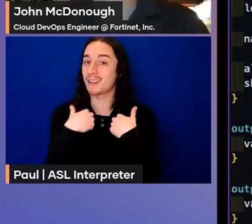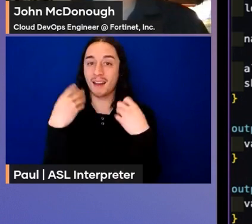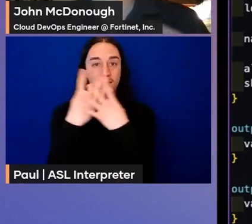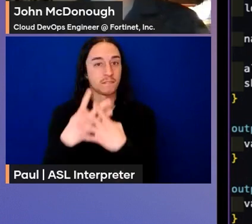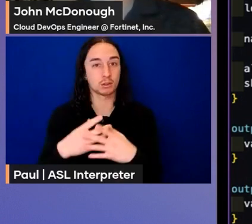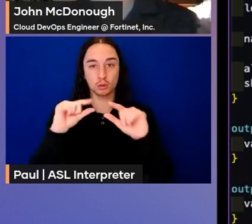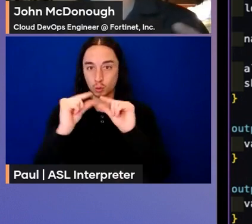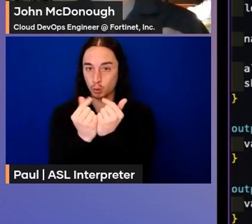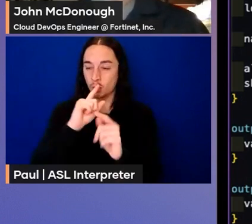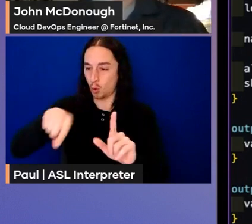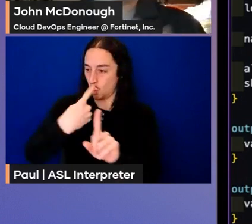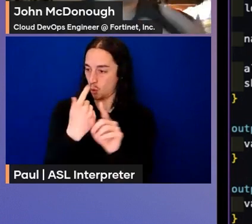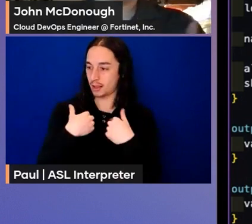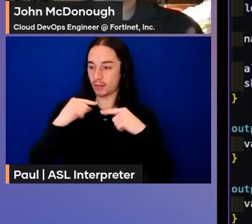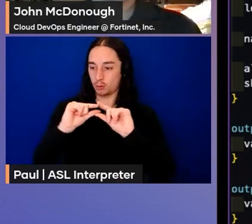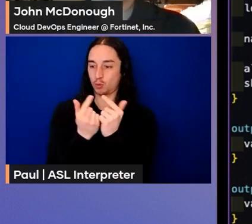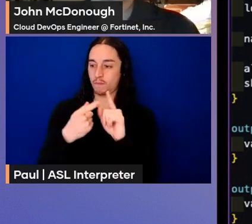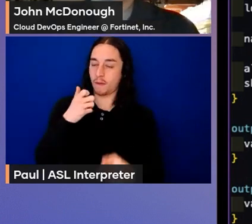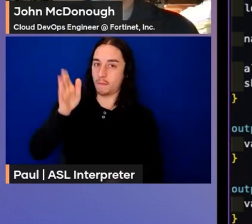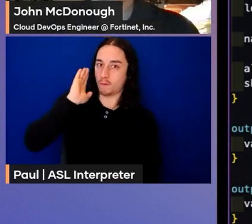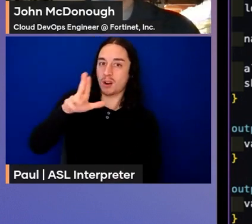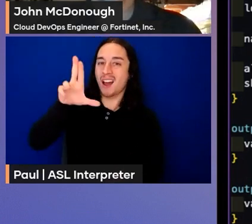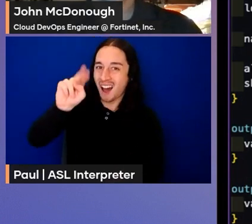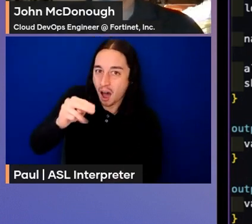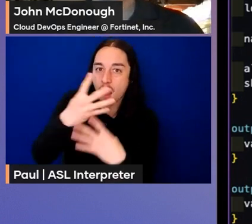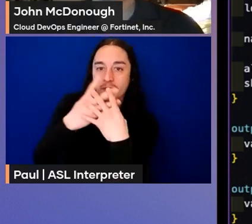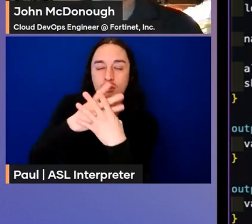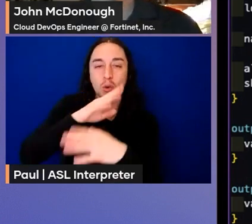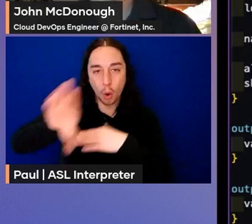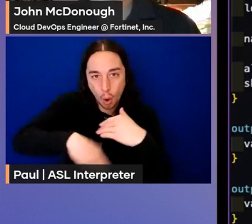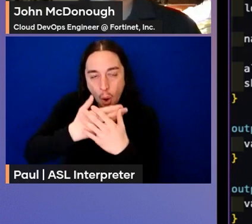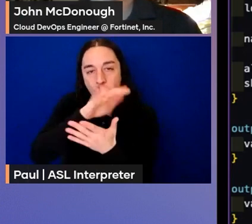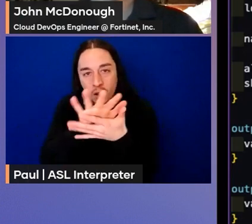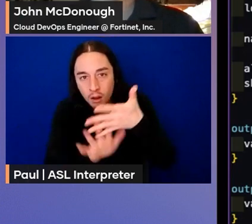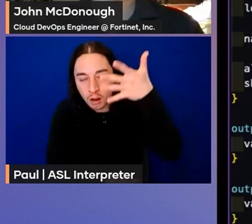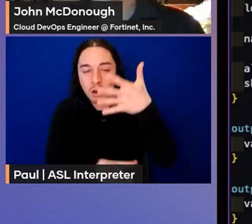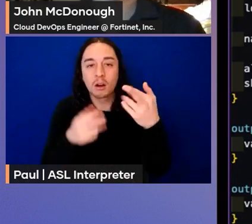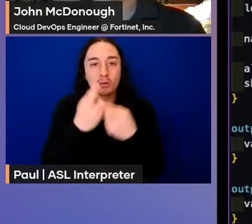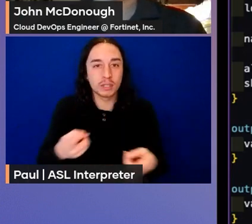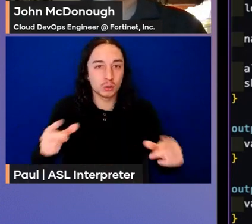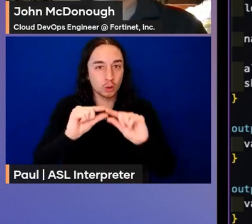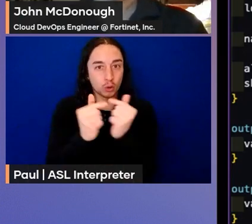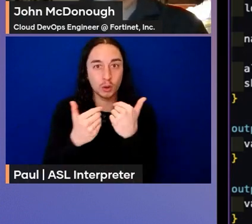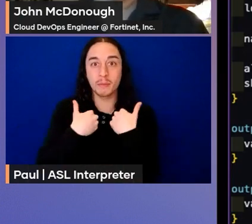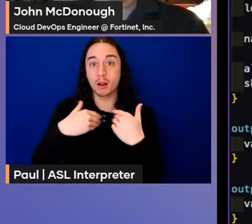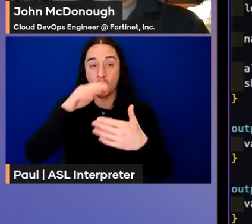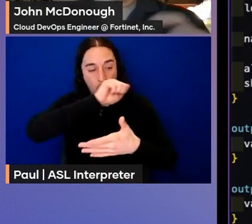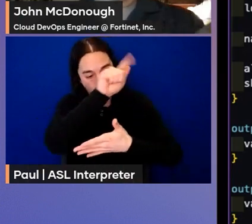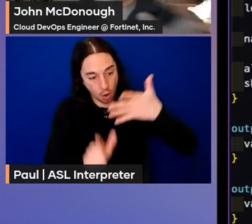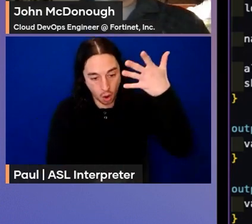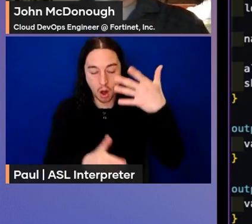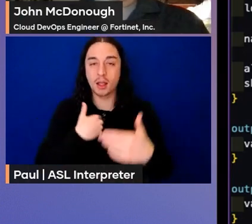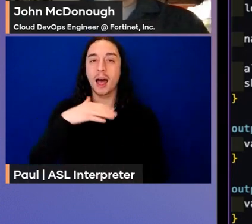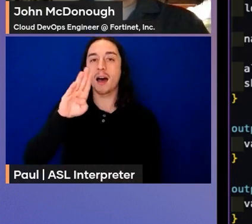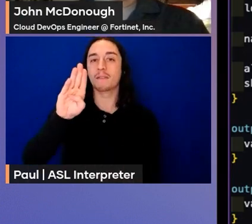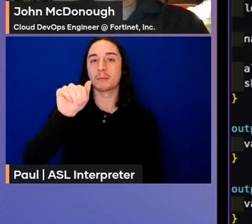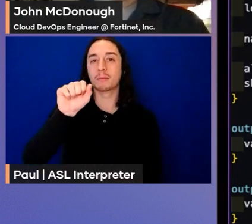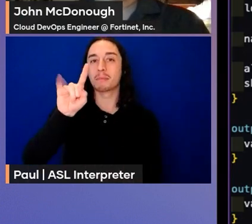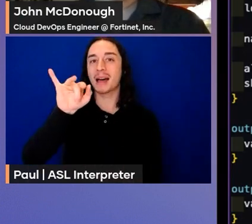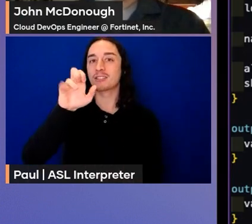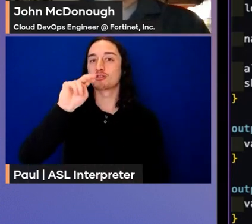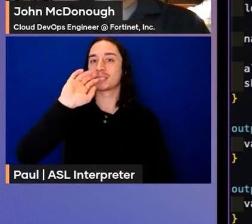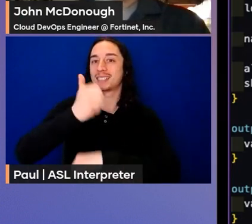before, that unfiltered, all the resource groups that maybe all had bastion set to true. Well, I can create a for